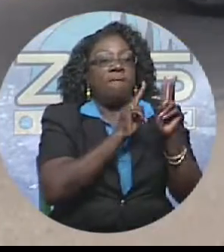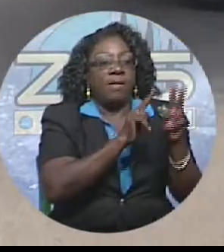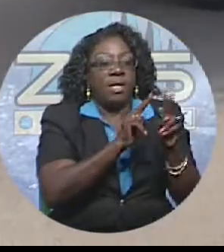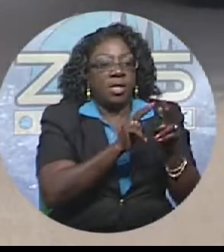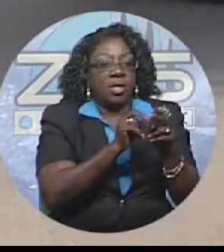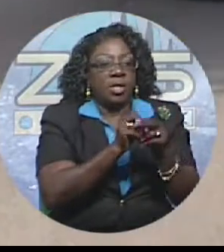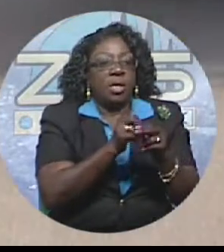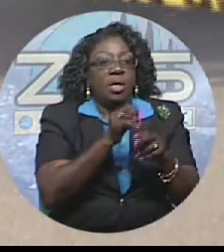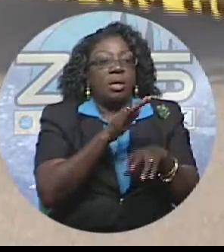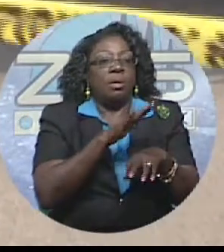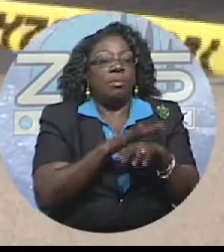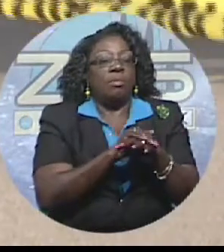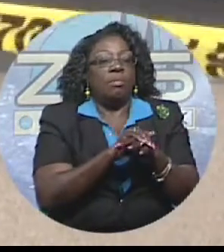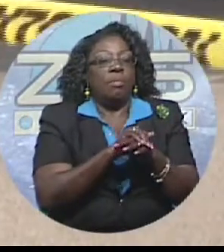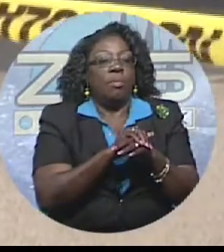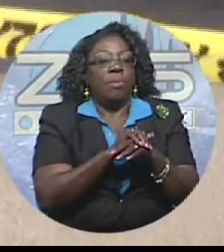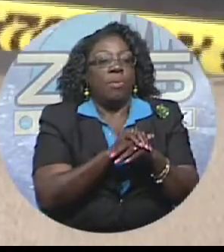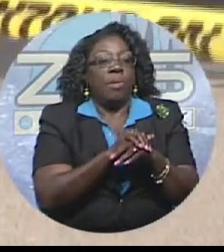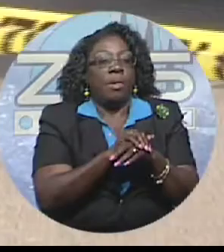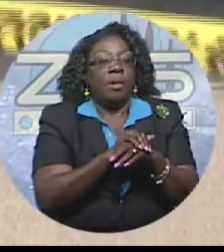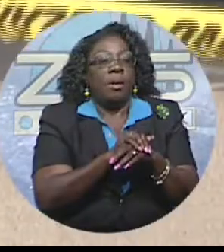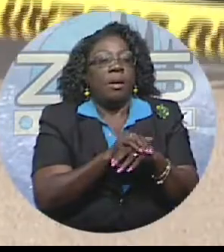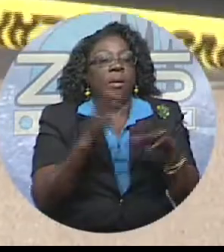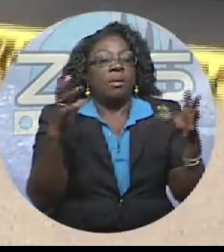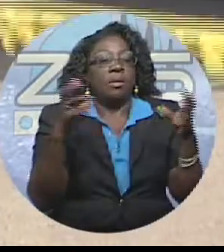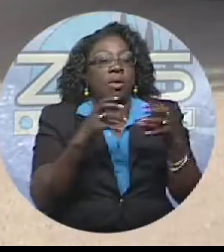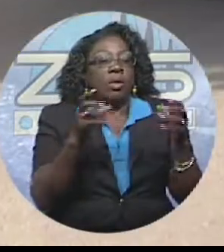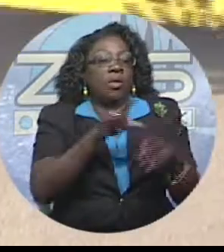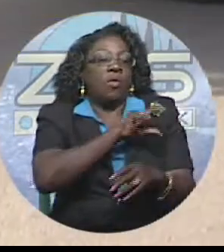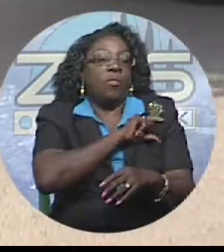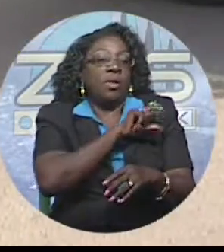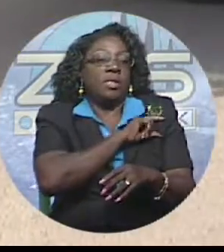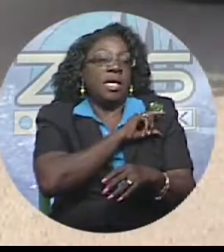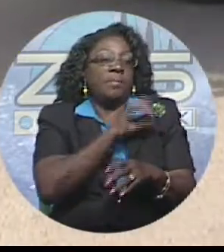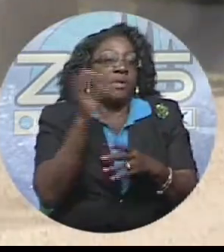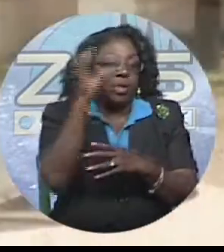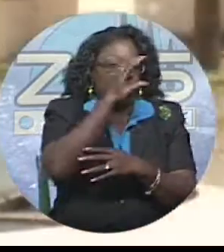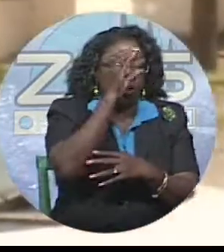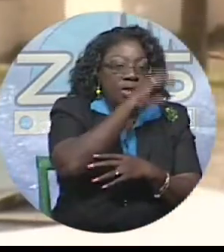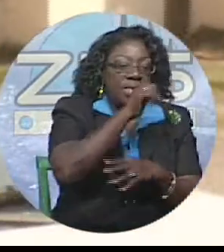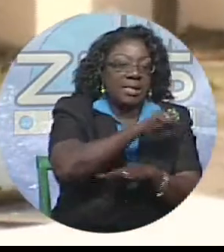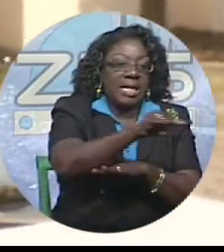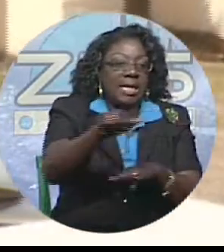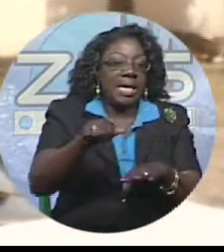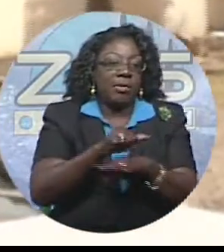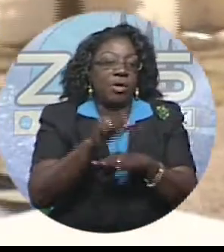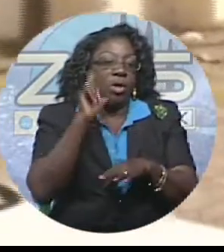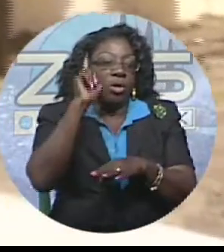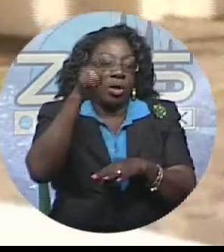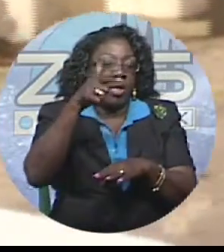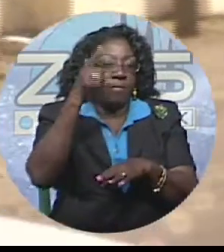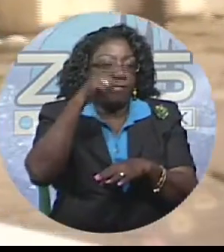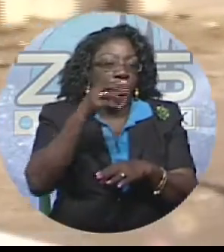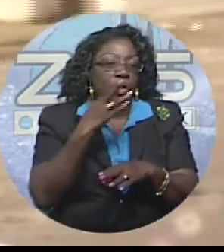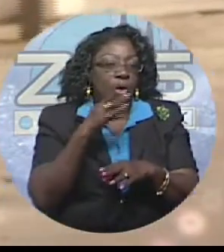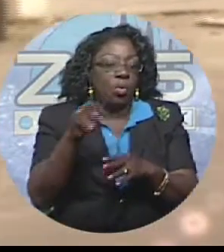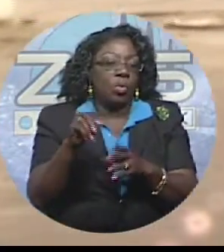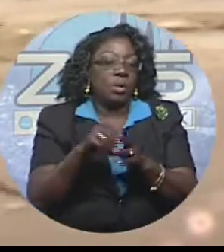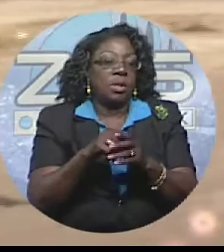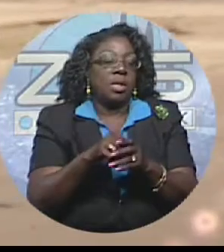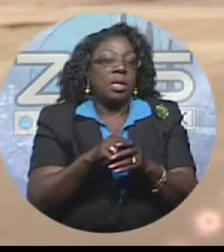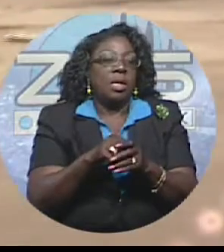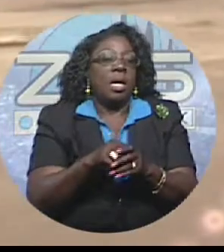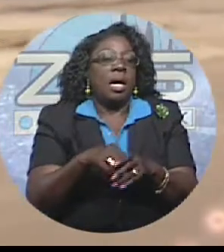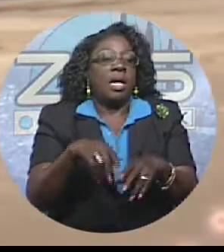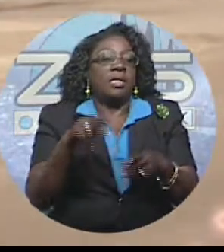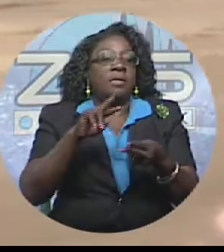Alexander Boulevard in Nassau Village. Scores of police officers combed the area searching for clues, while onlookers and relatives stood around in